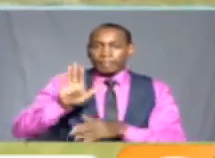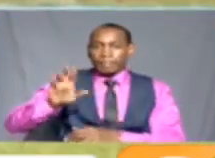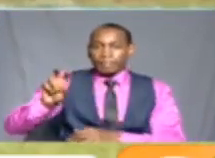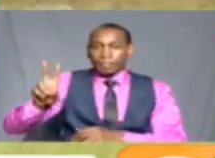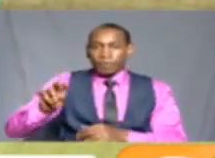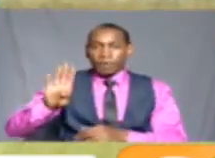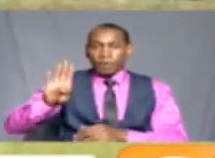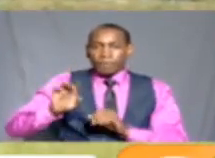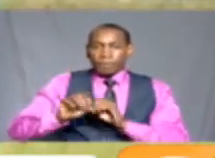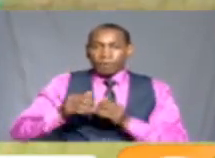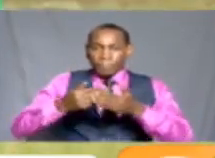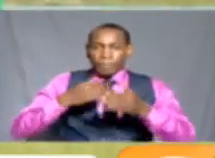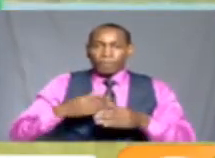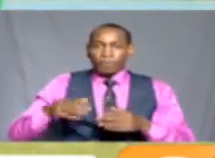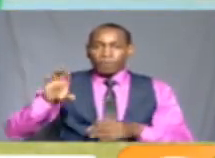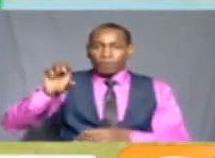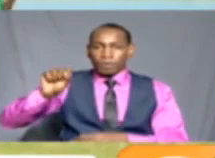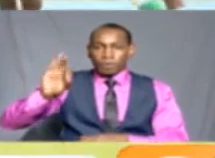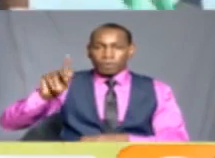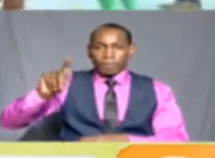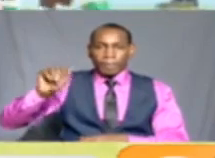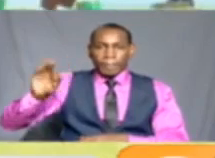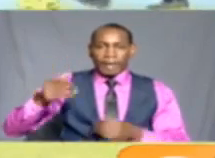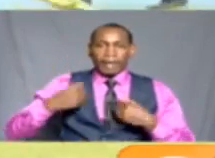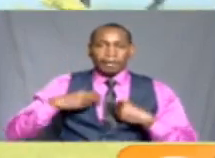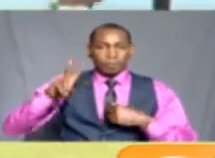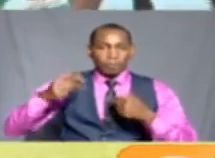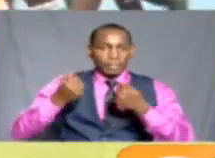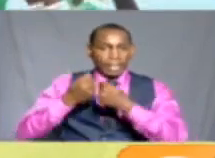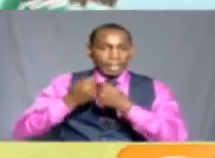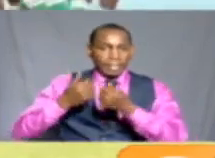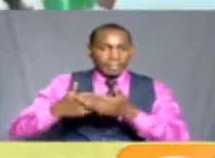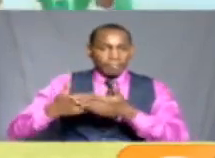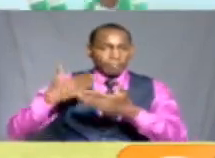4 points clear of Sofapaka, who have played 2 more matches. Michael Kinyi for Citizen TV.